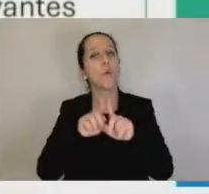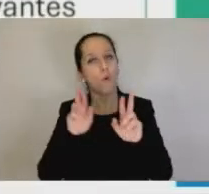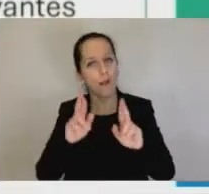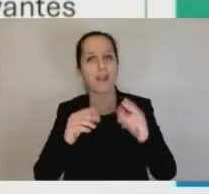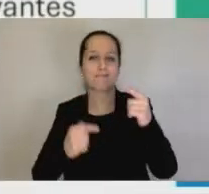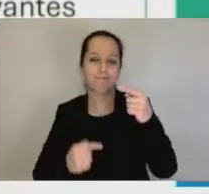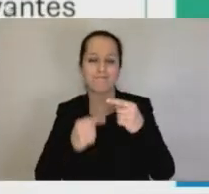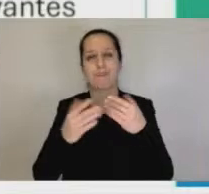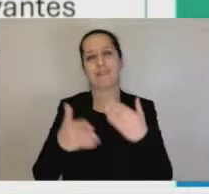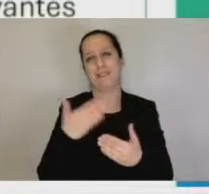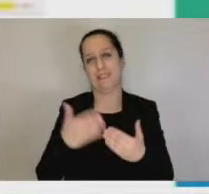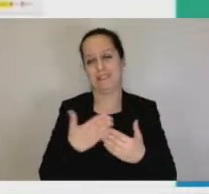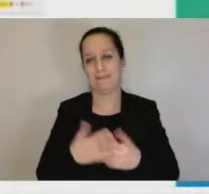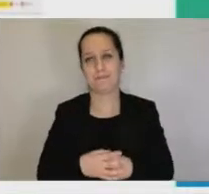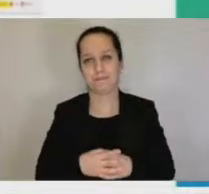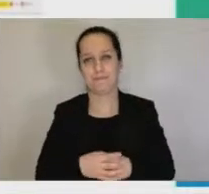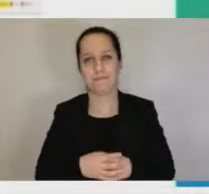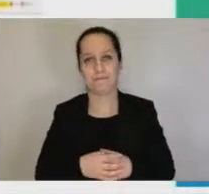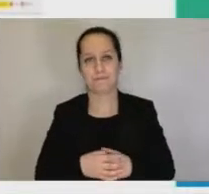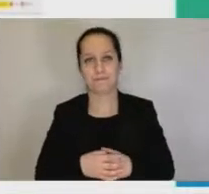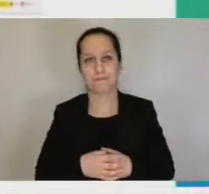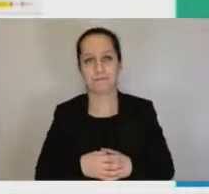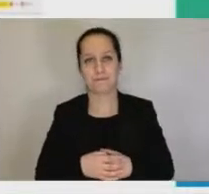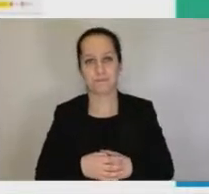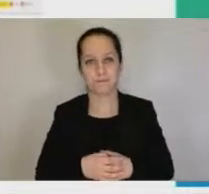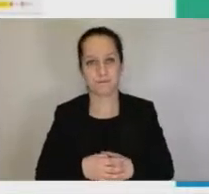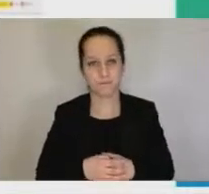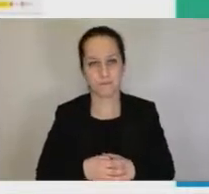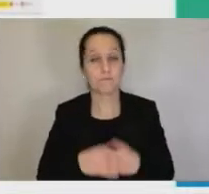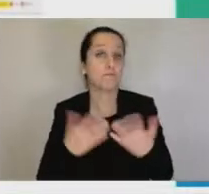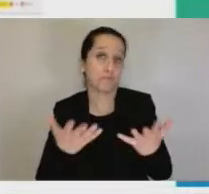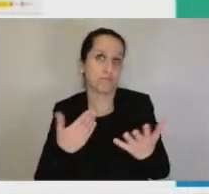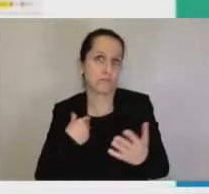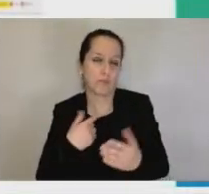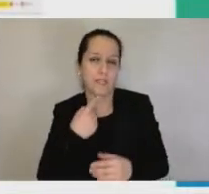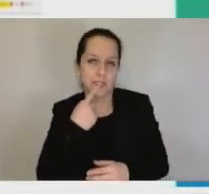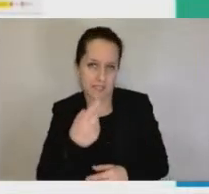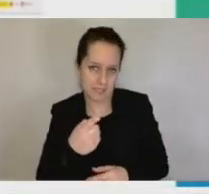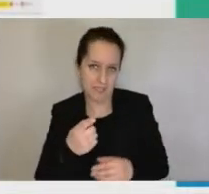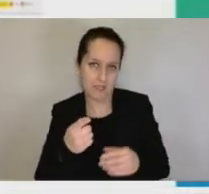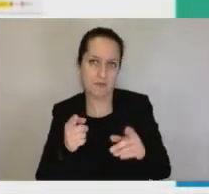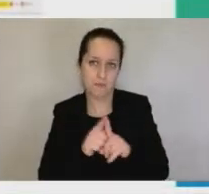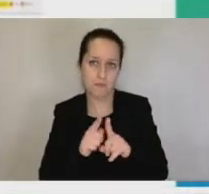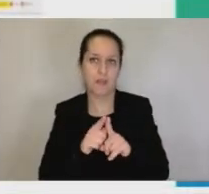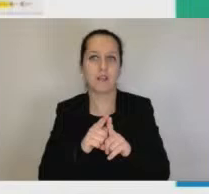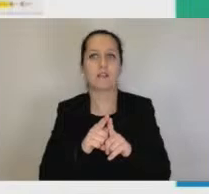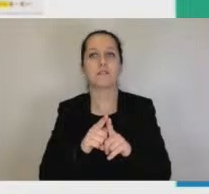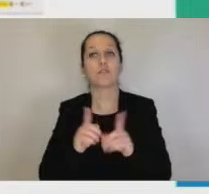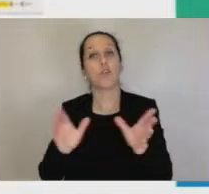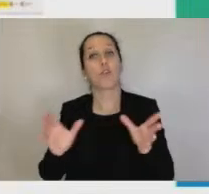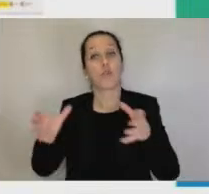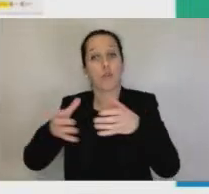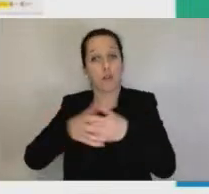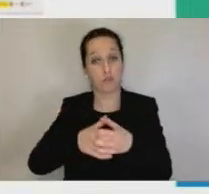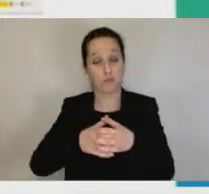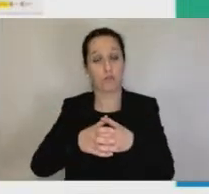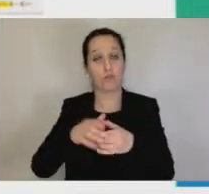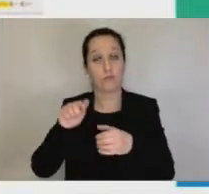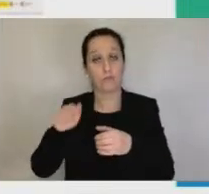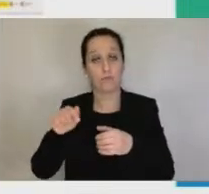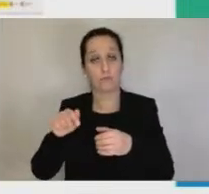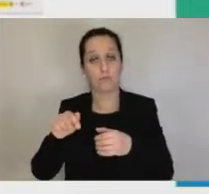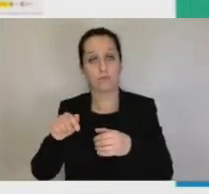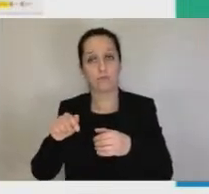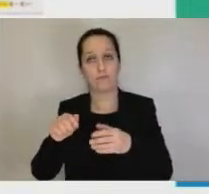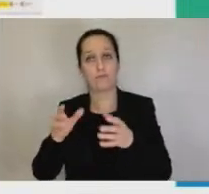housing. And I would like now to mention our